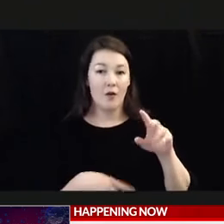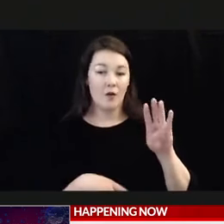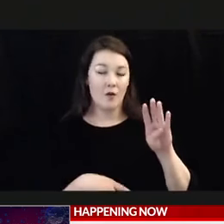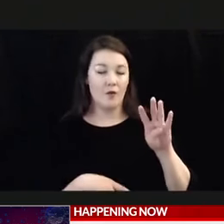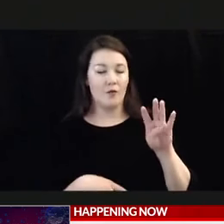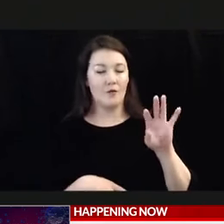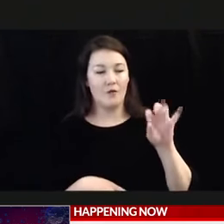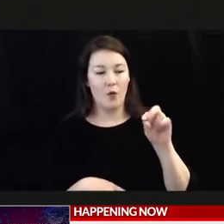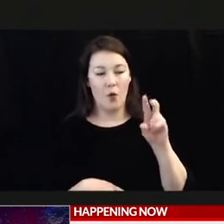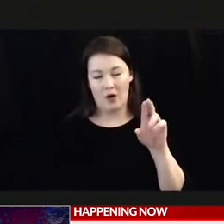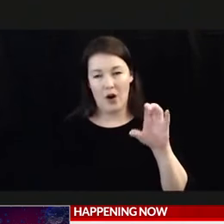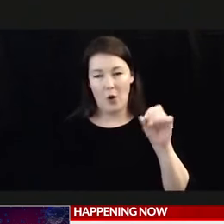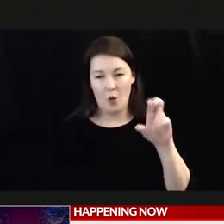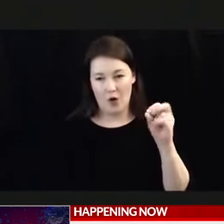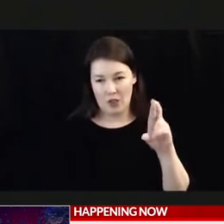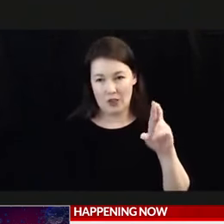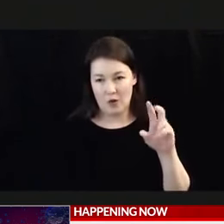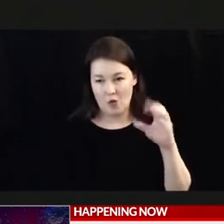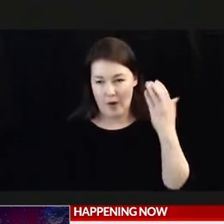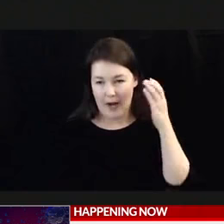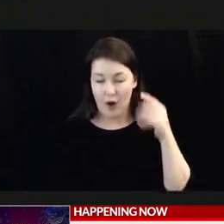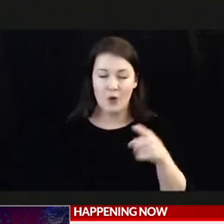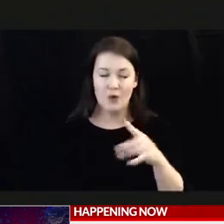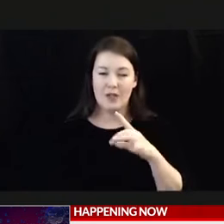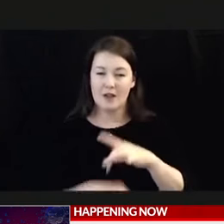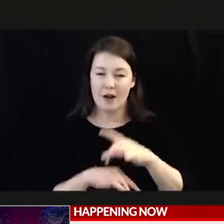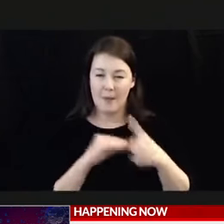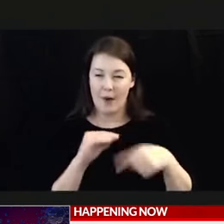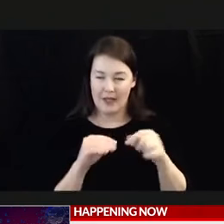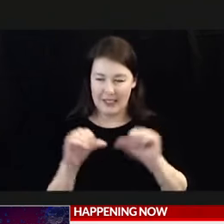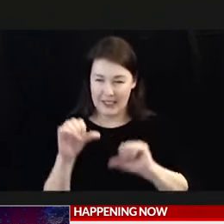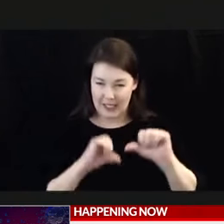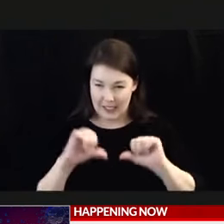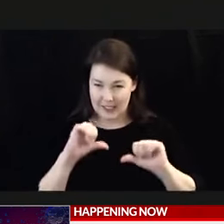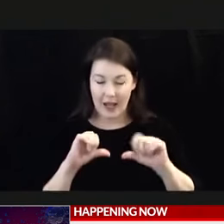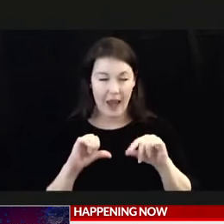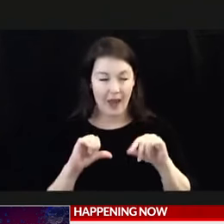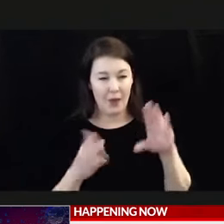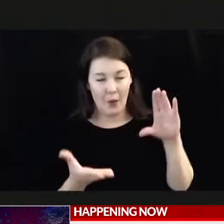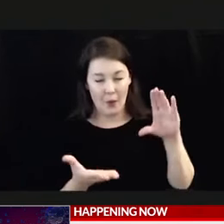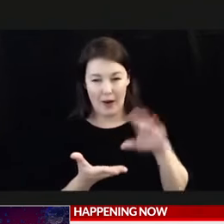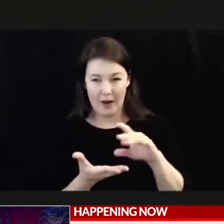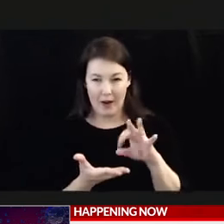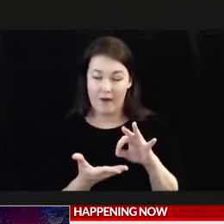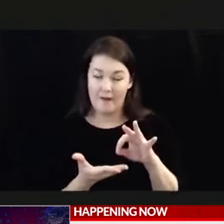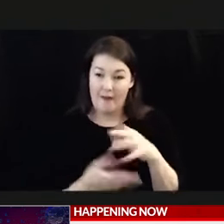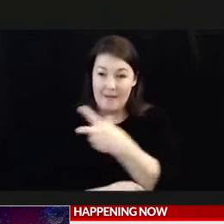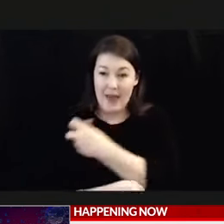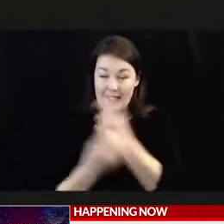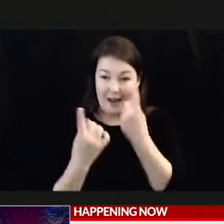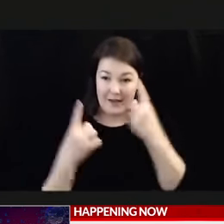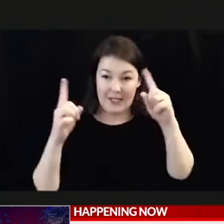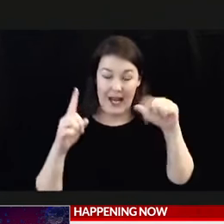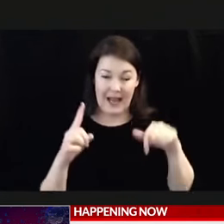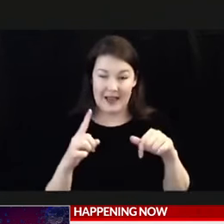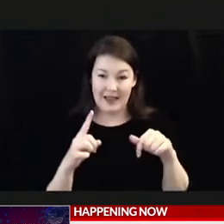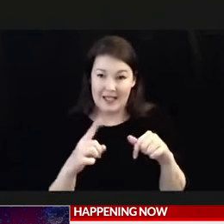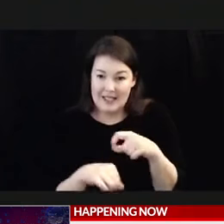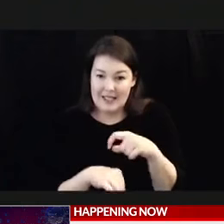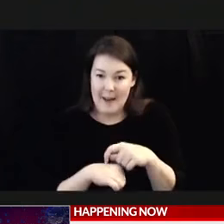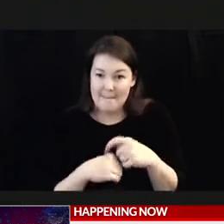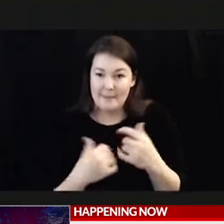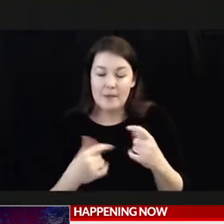with 80% vaccinating, you touched on this a little bit with the waning of vaccine efficacy at this stage, but what is the science